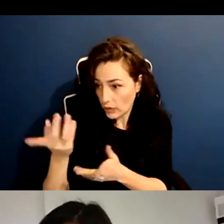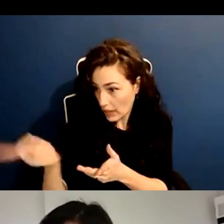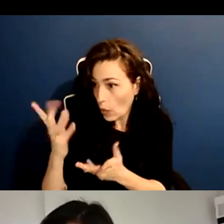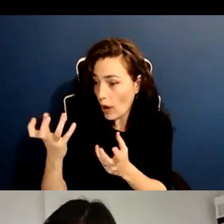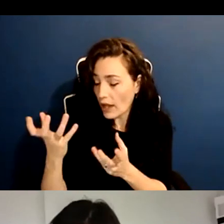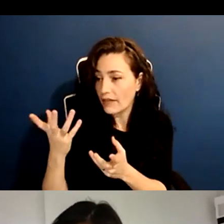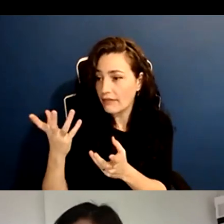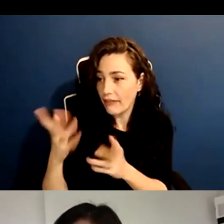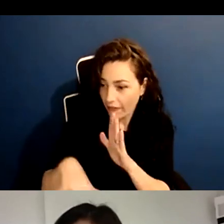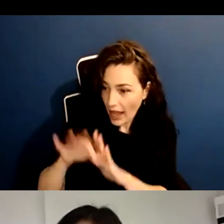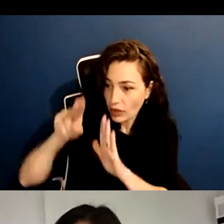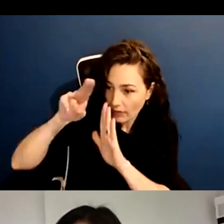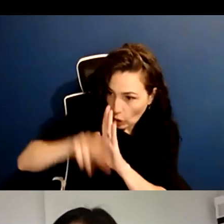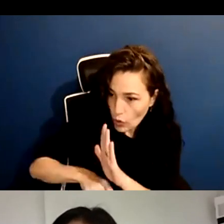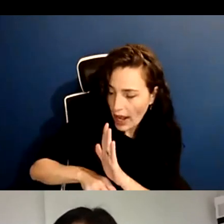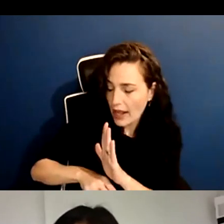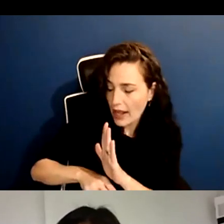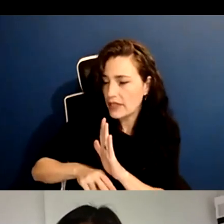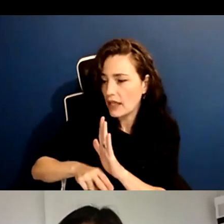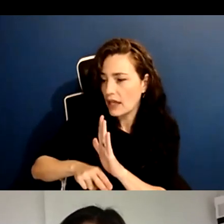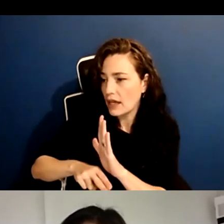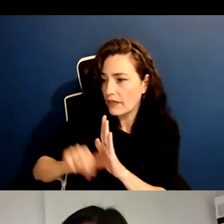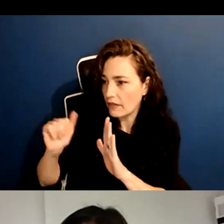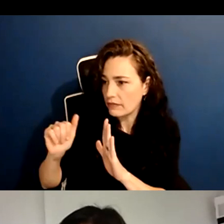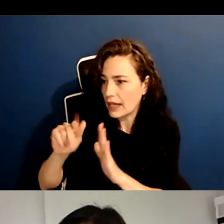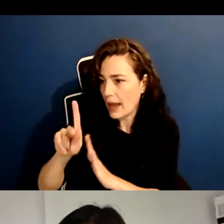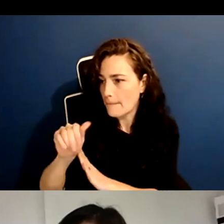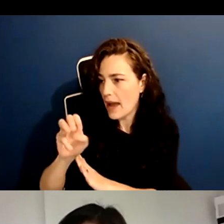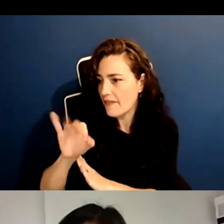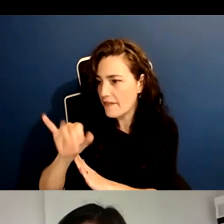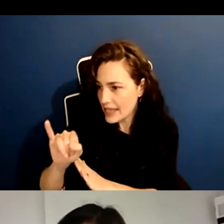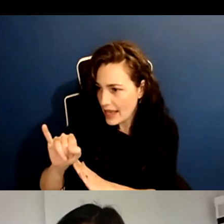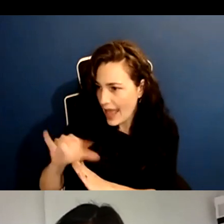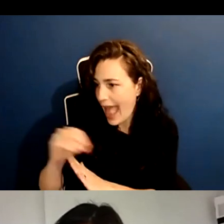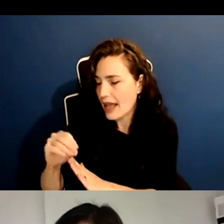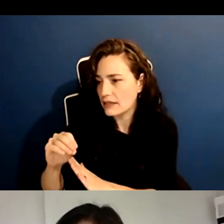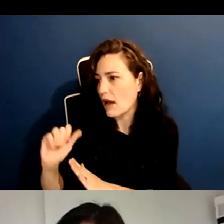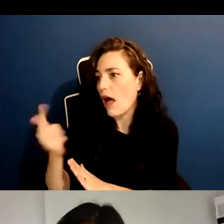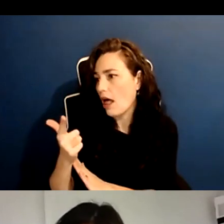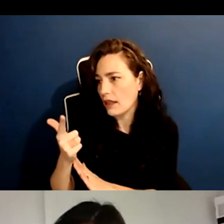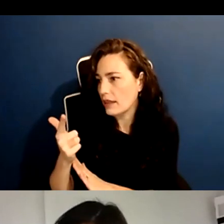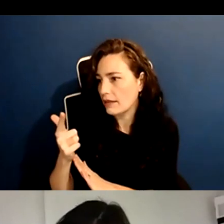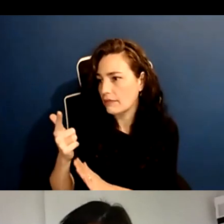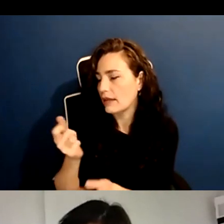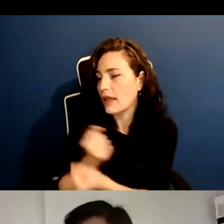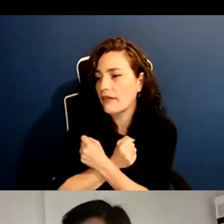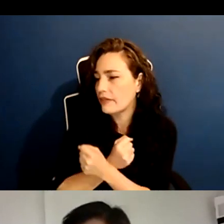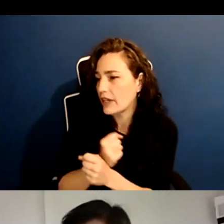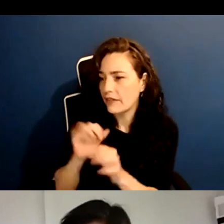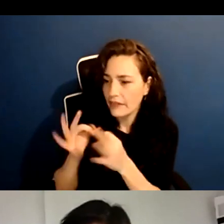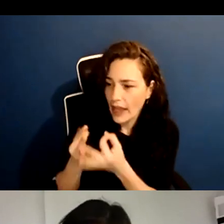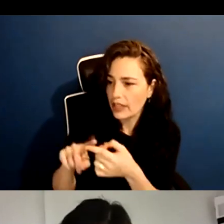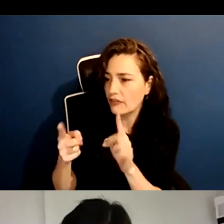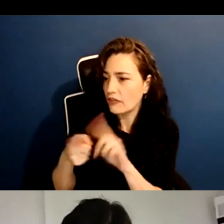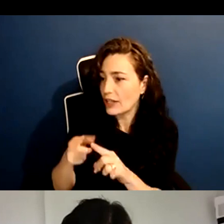disappeared as well. Right. But it became a more immediate task of fighting for land, mm-hmm. you know, for fighting for